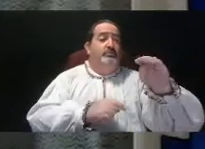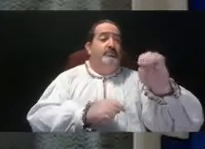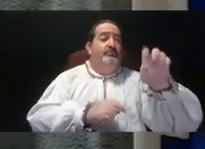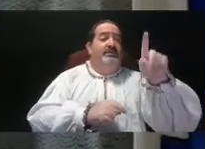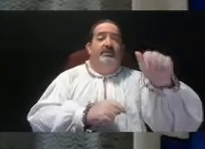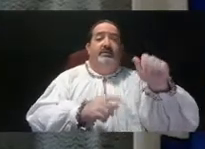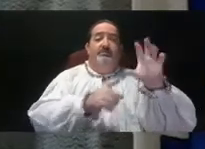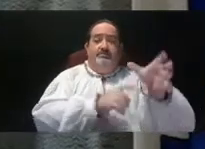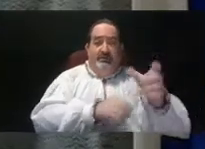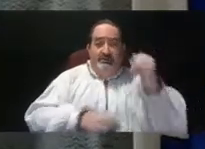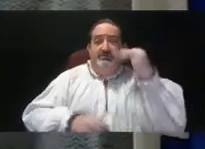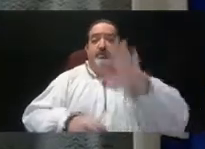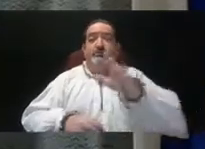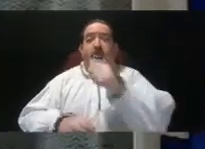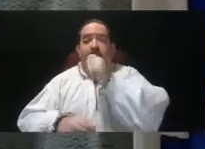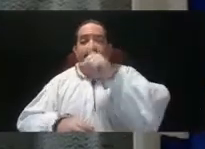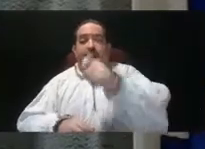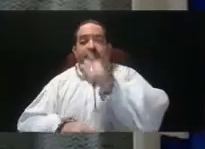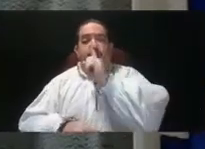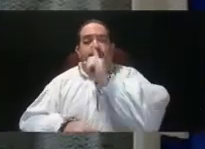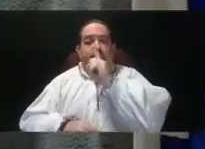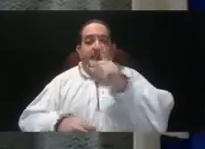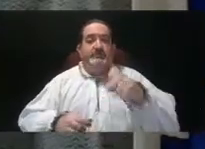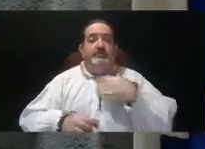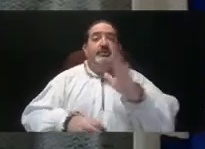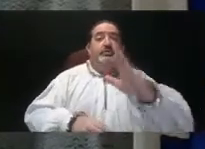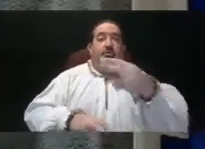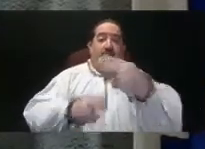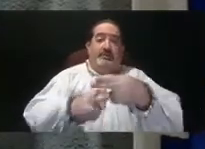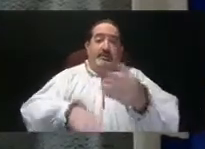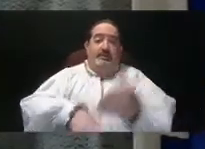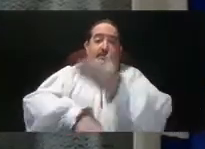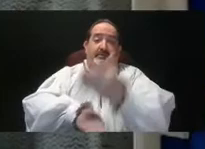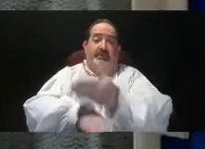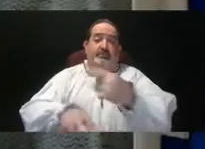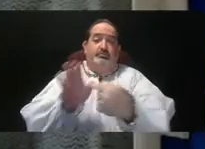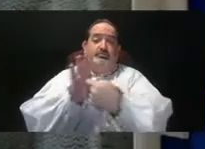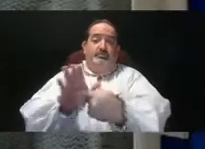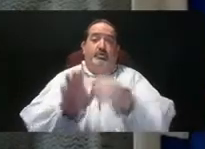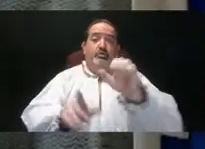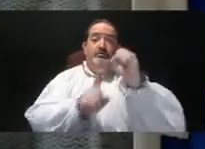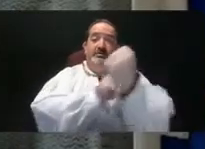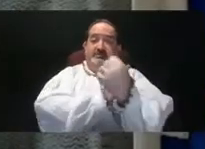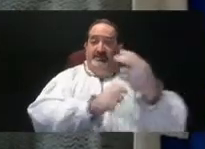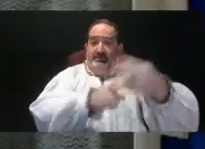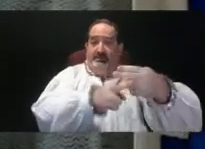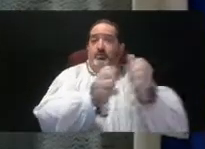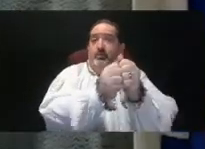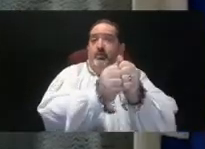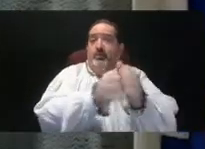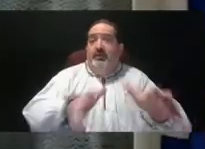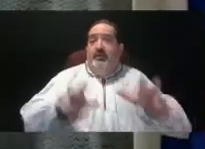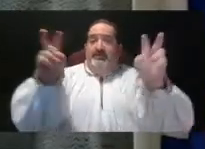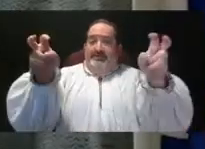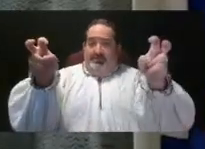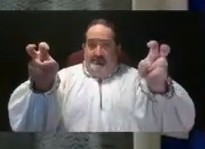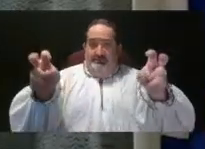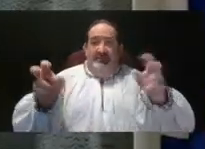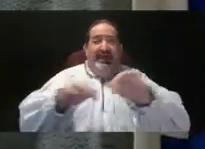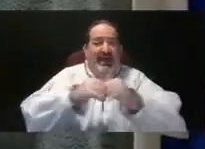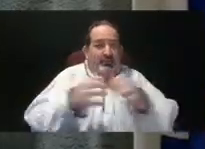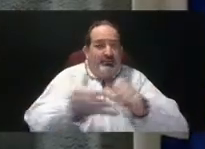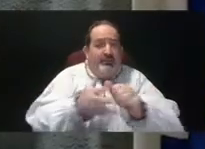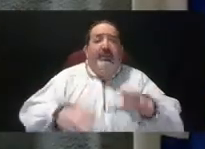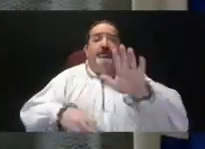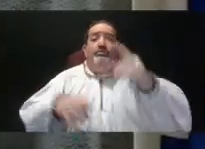is not already. Please update your display name to reflect your society name minus any titles. You can do this